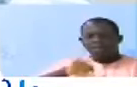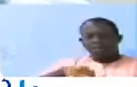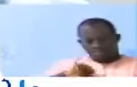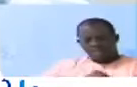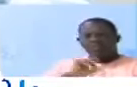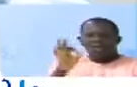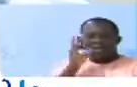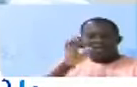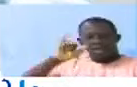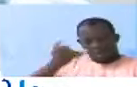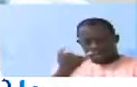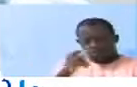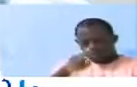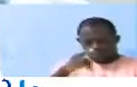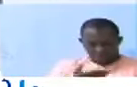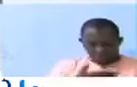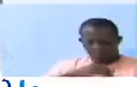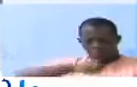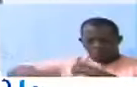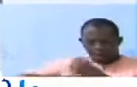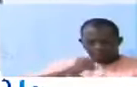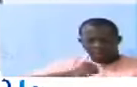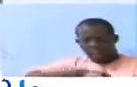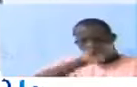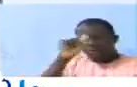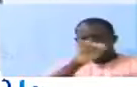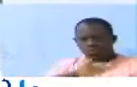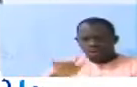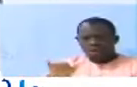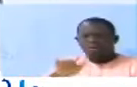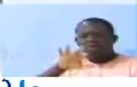You have wives and children? Yes. How many?